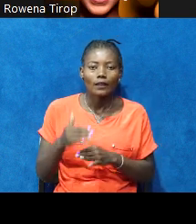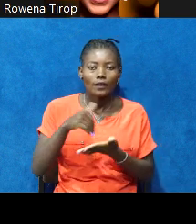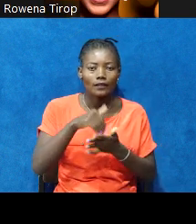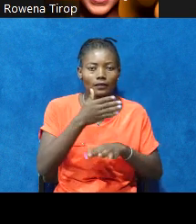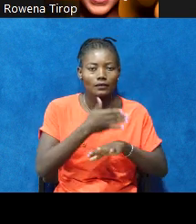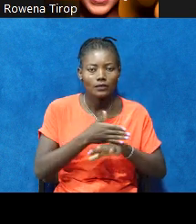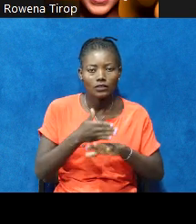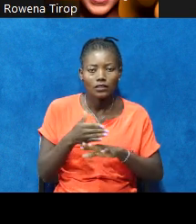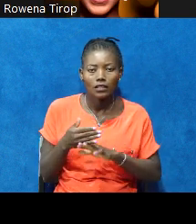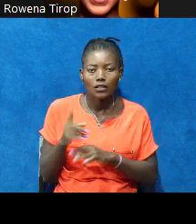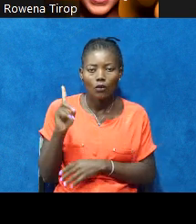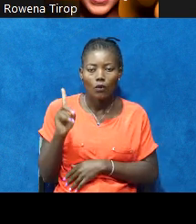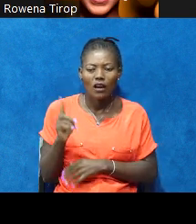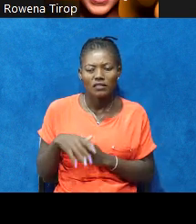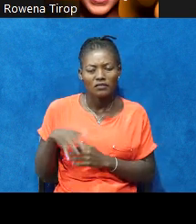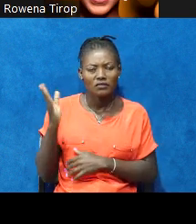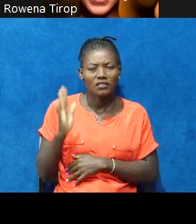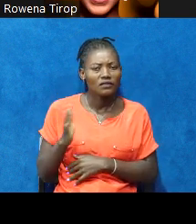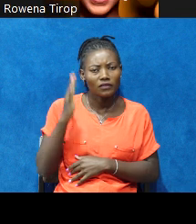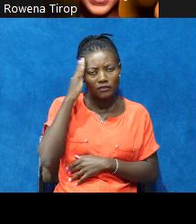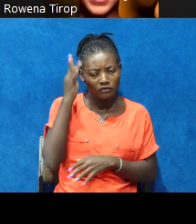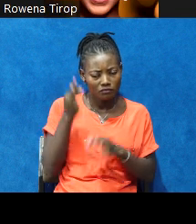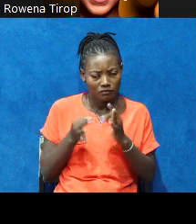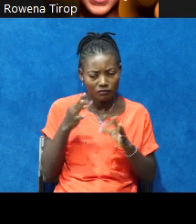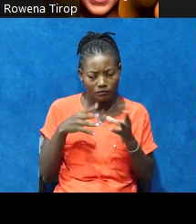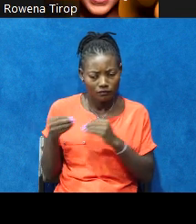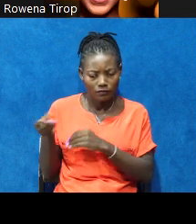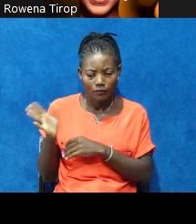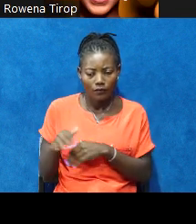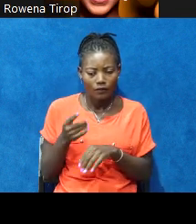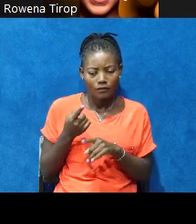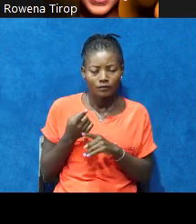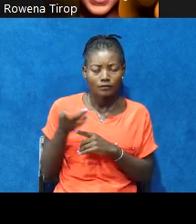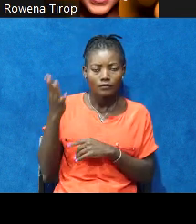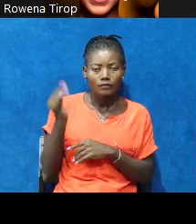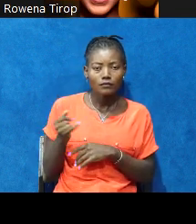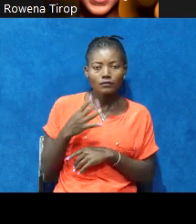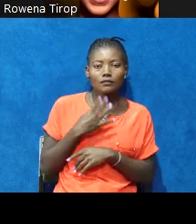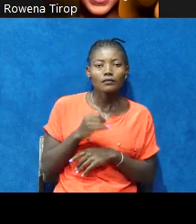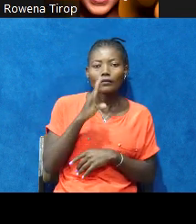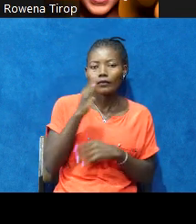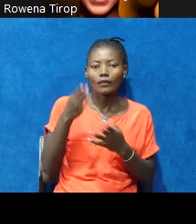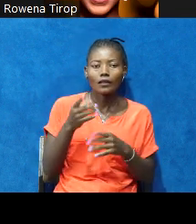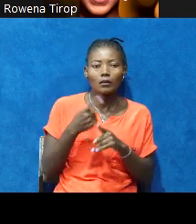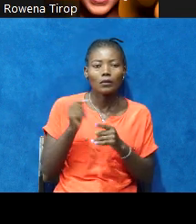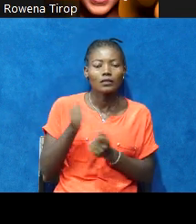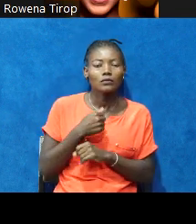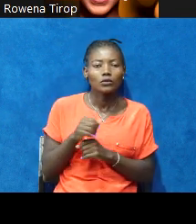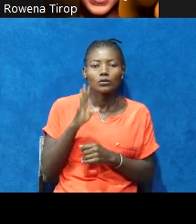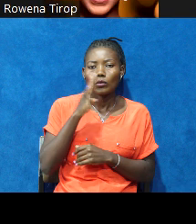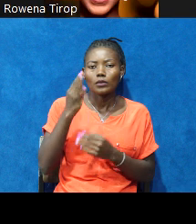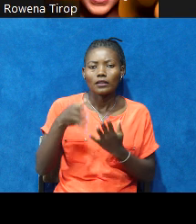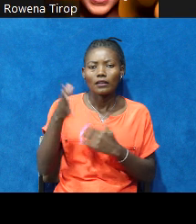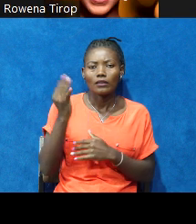In injury, one, you never know if you're going to get back. You want to be there, but you may not be able to be there, you know,